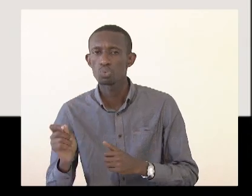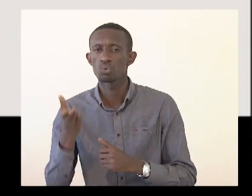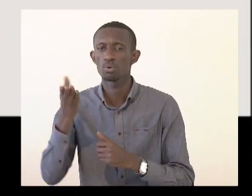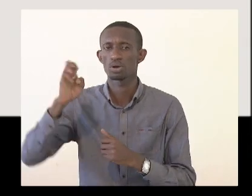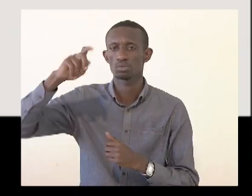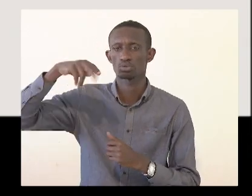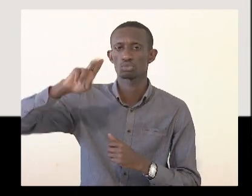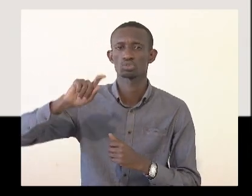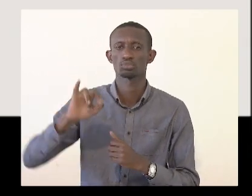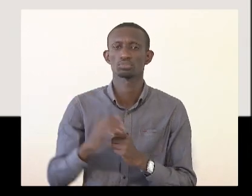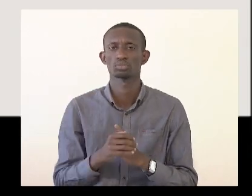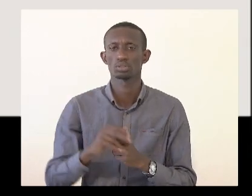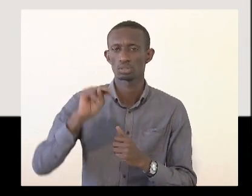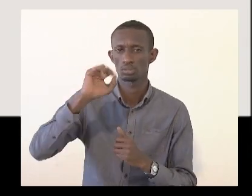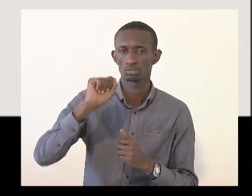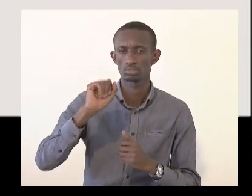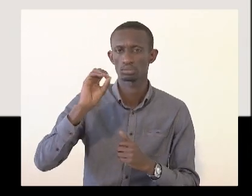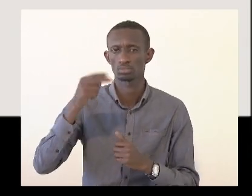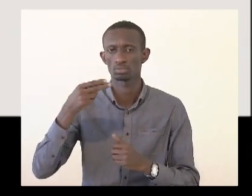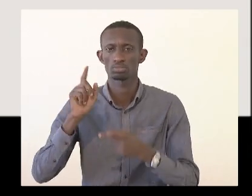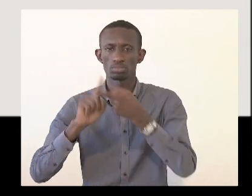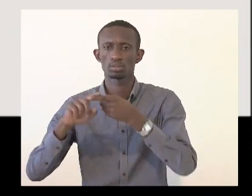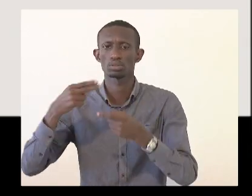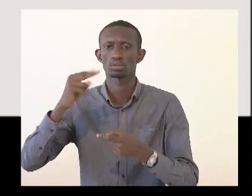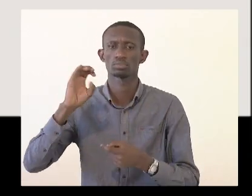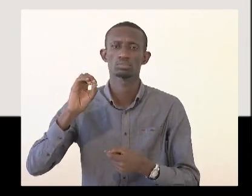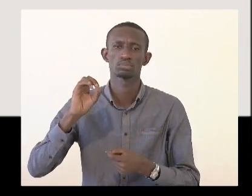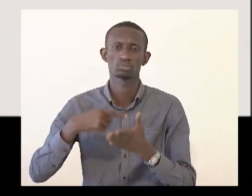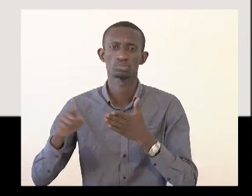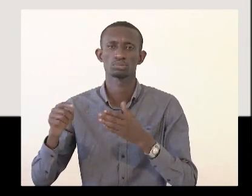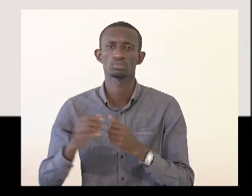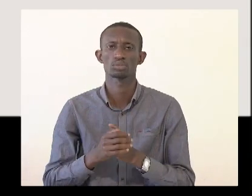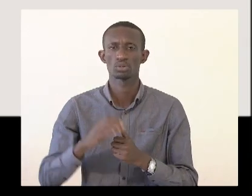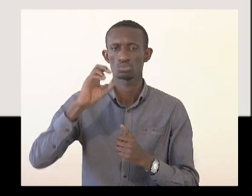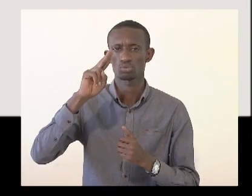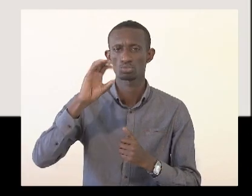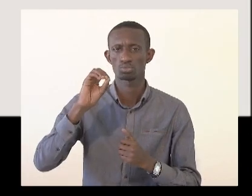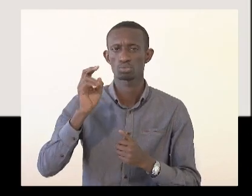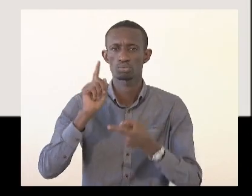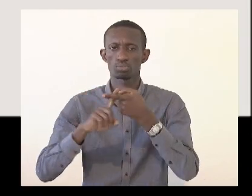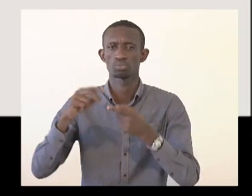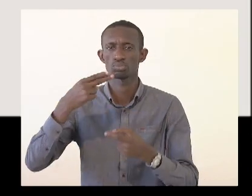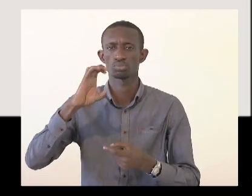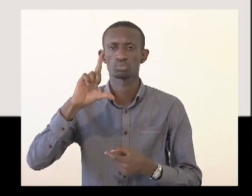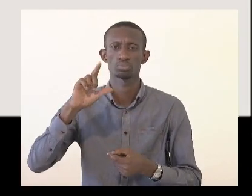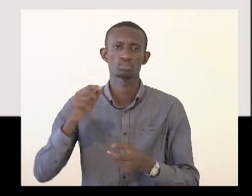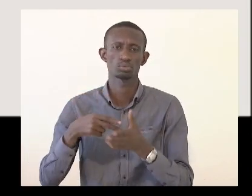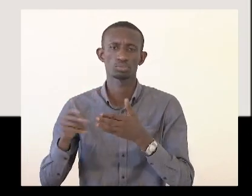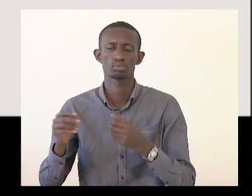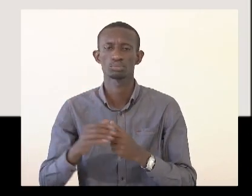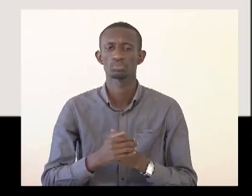acid, copper oxide reacting with hydrochloric acid. Number 3, we have